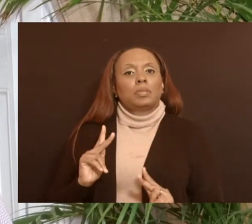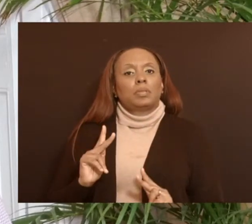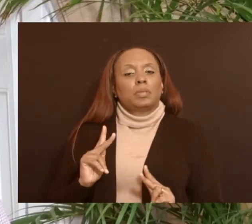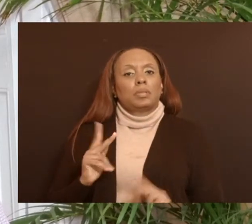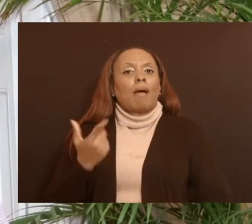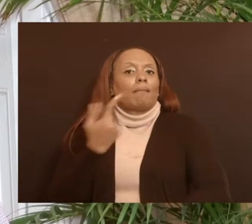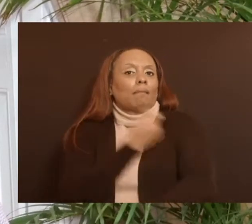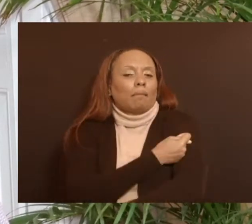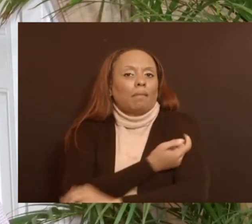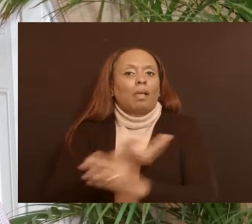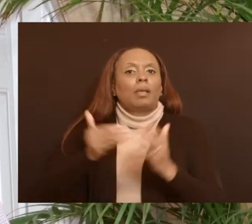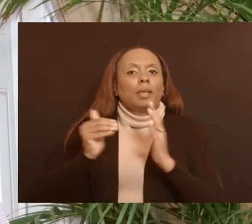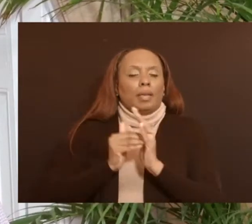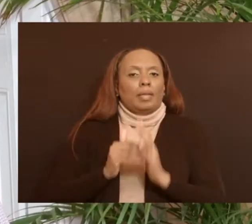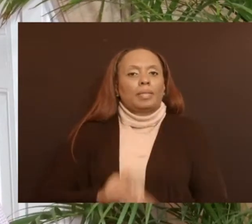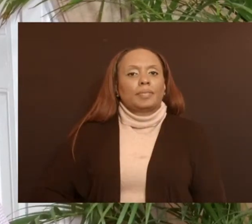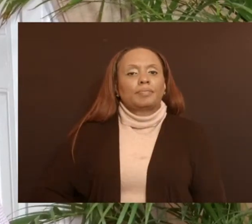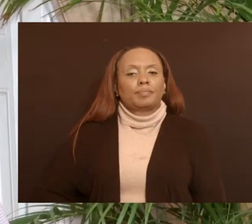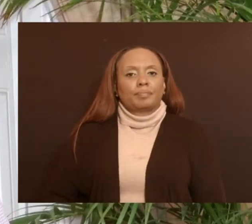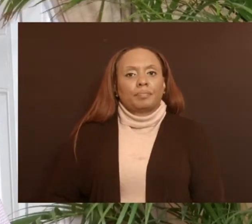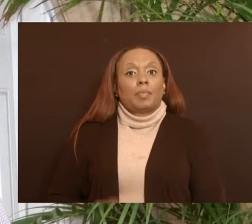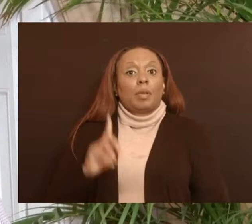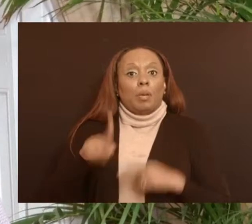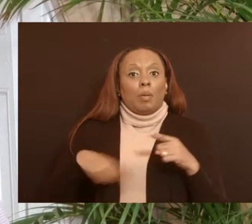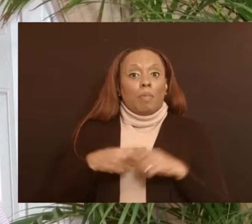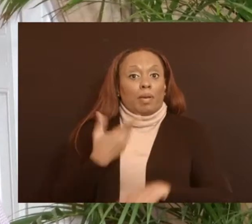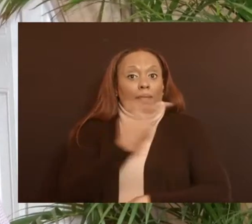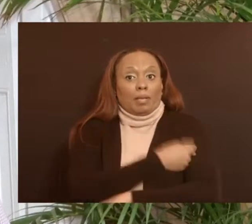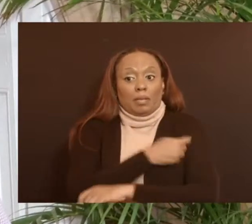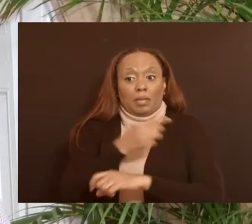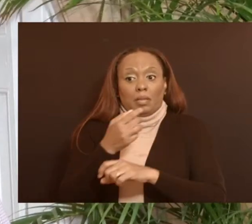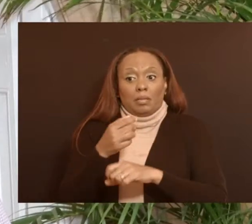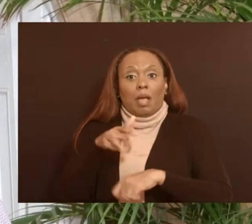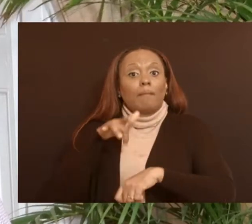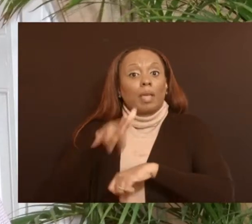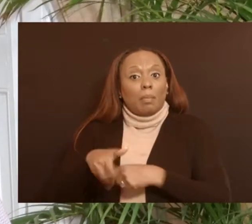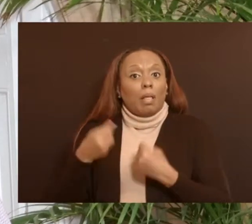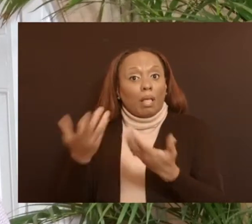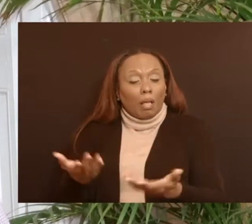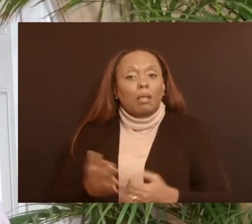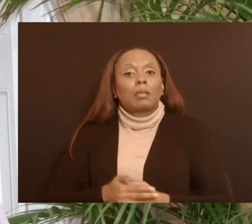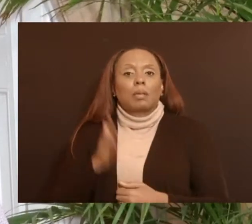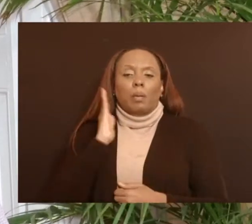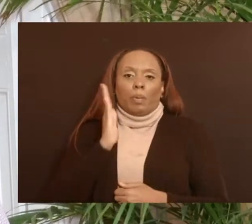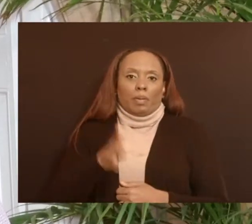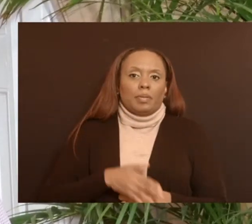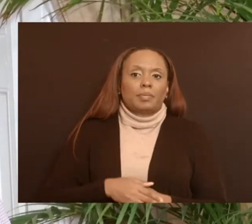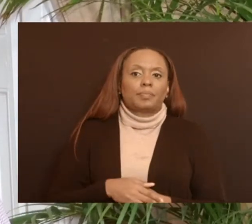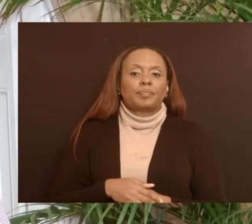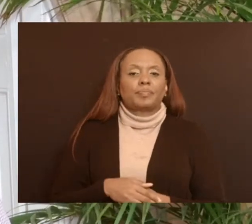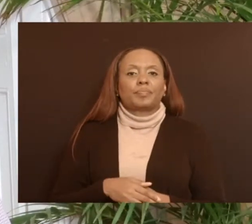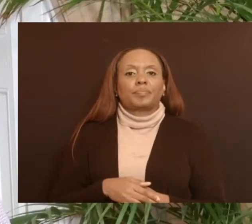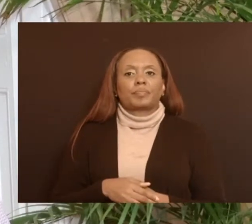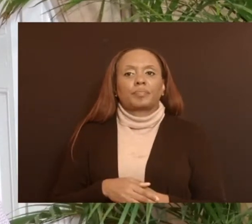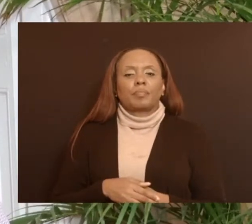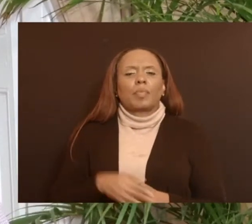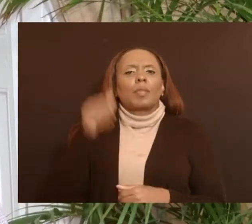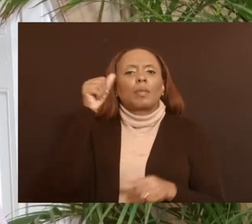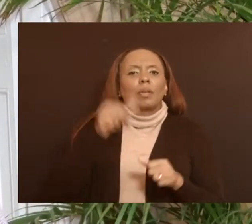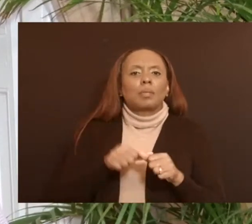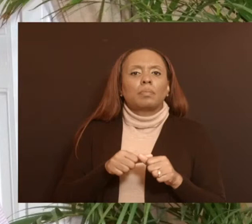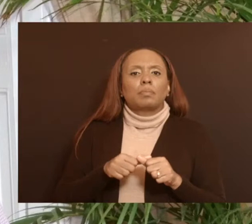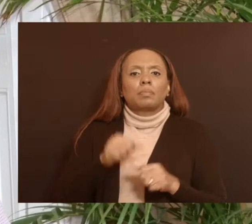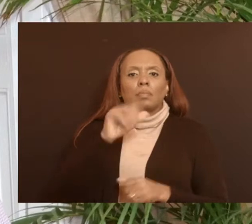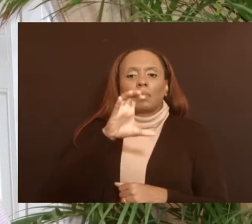vaccinated once vaccines are available. You would recall that we got 2 sets of vaccines from the